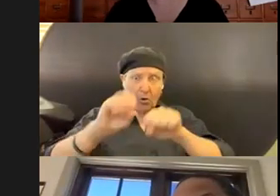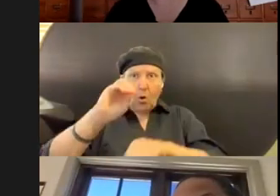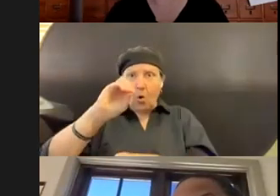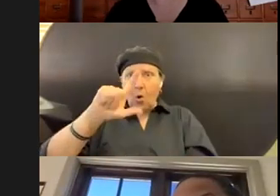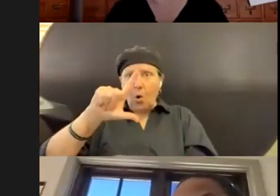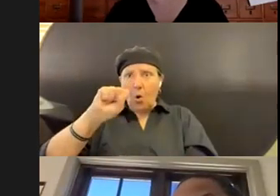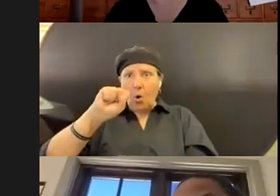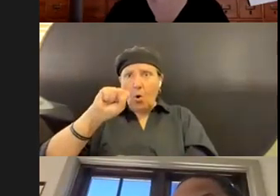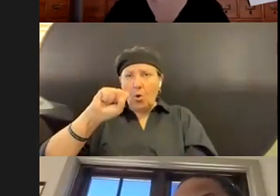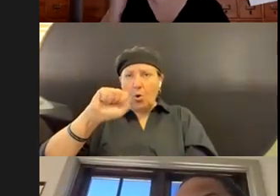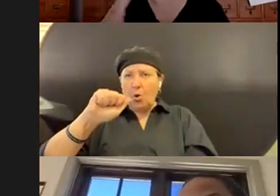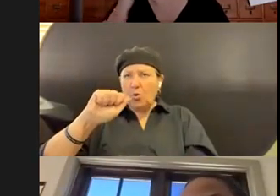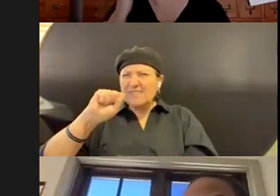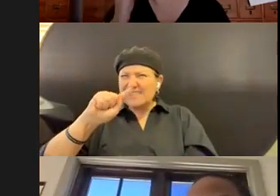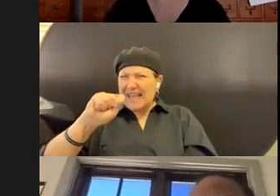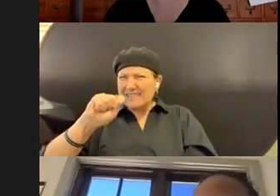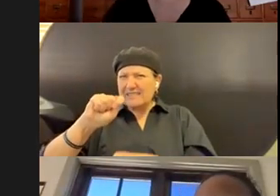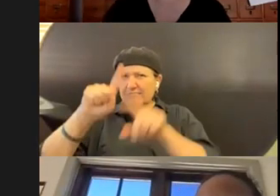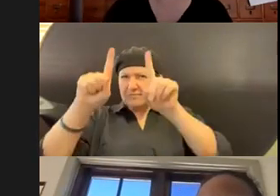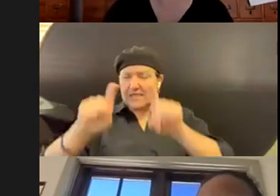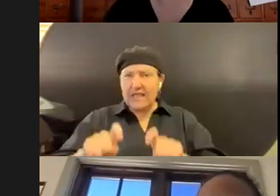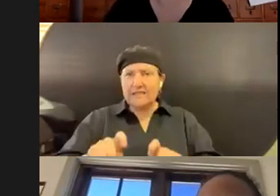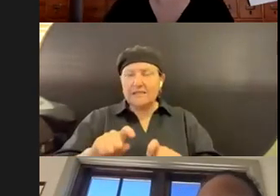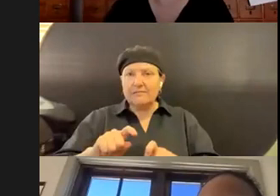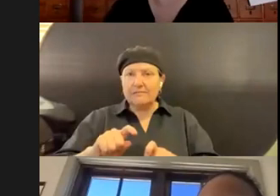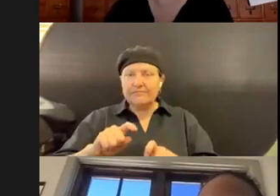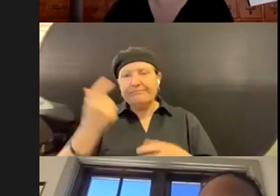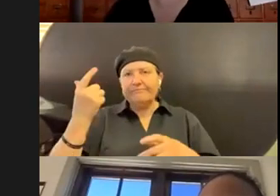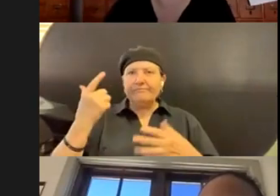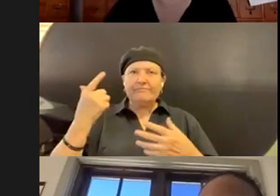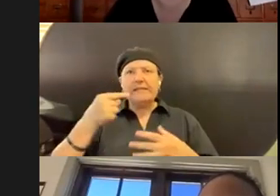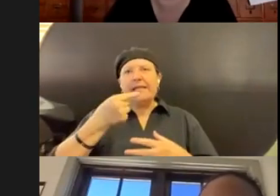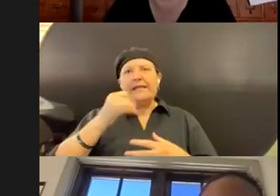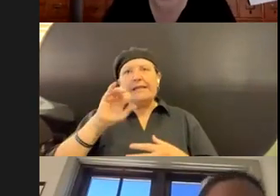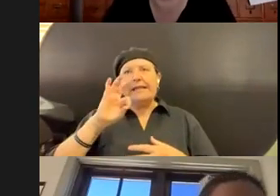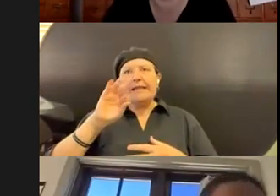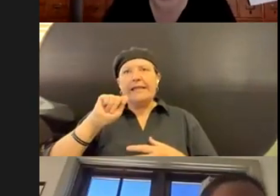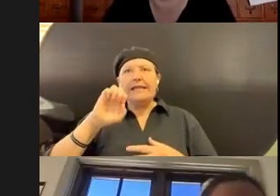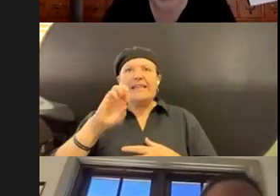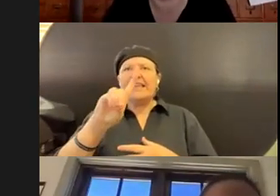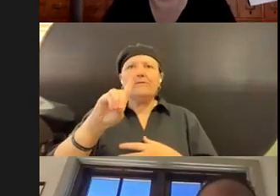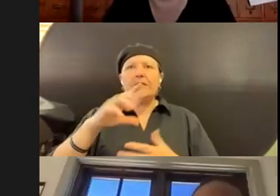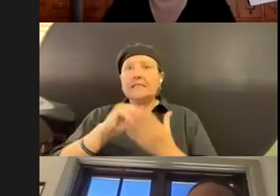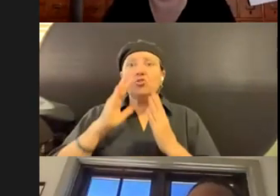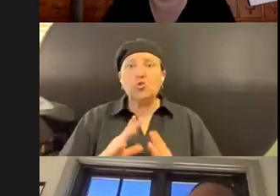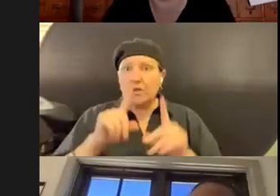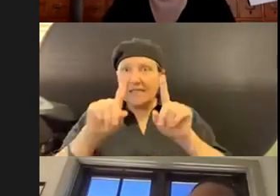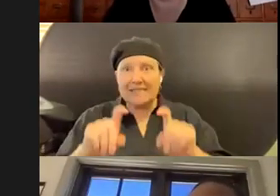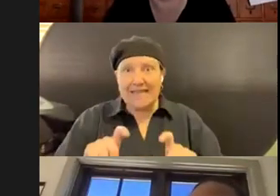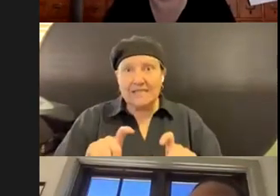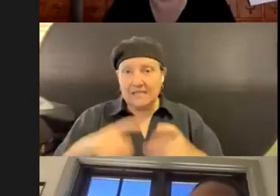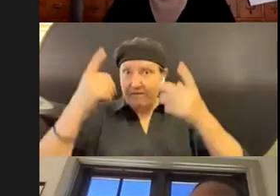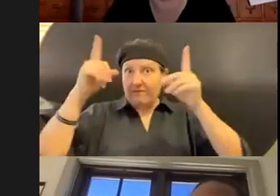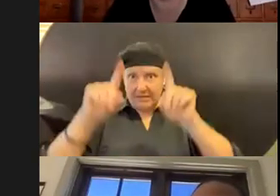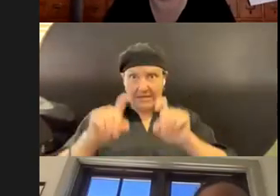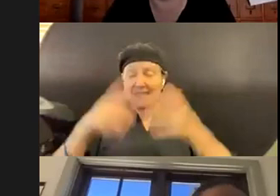gifted students test, at the end of the year, they were administered to them. However, the district has not collected them.